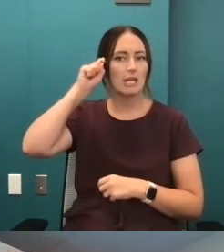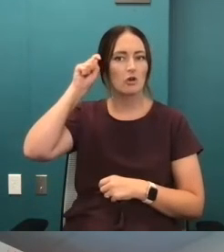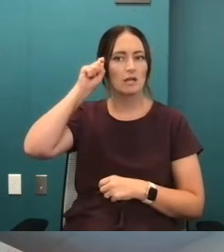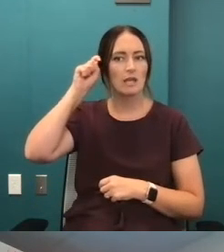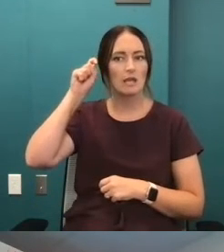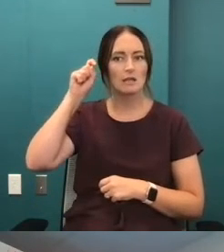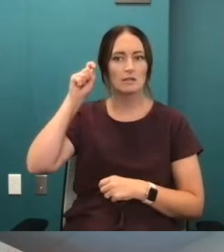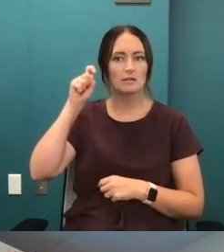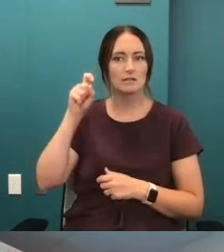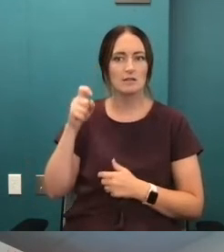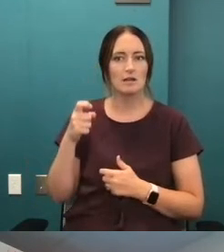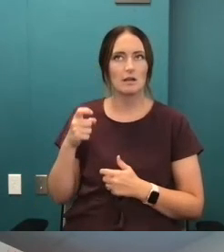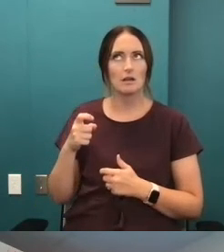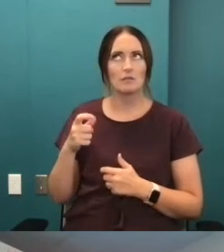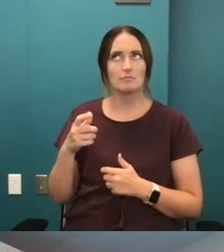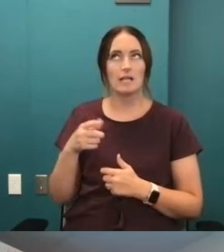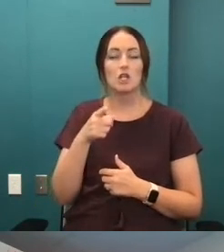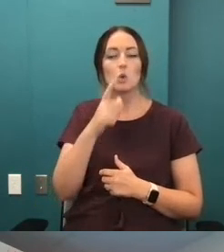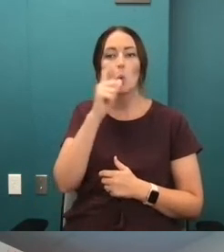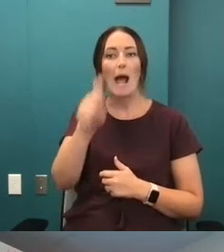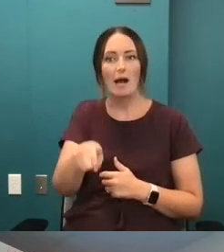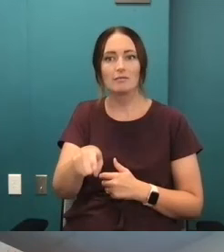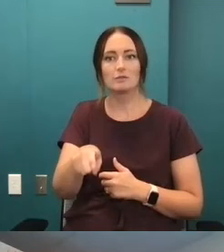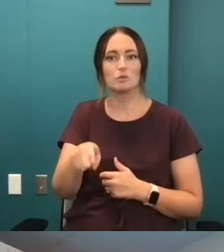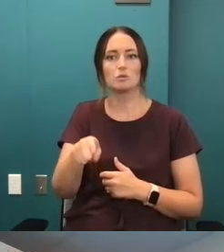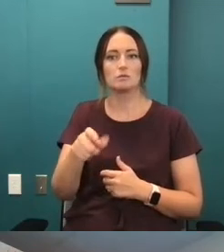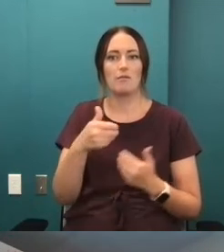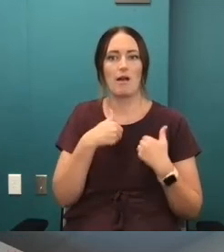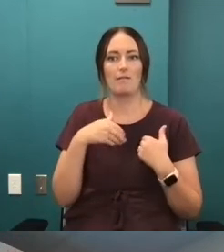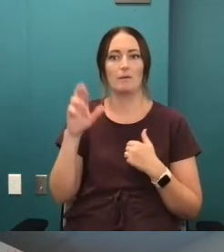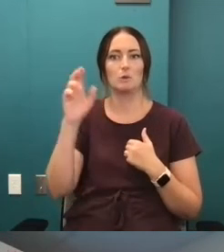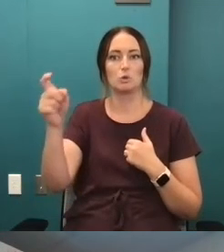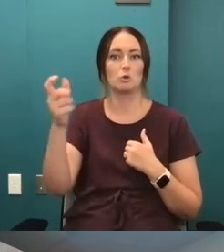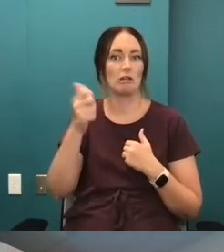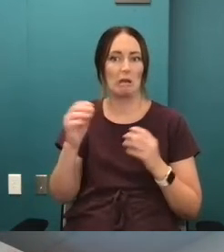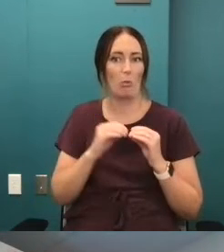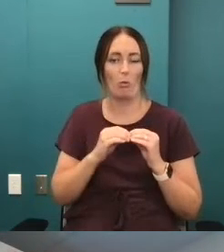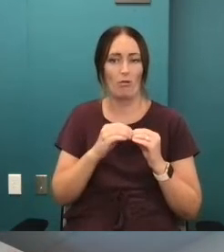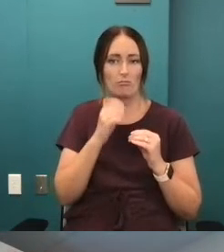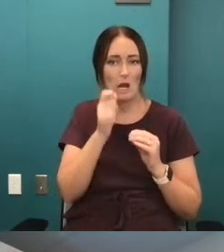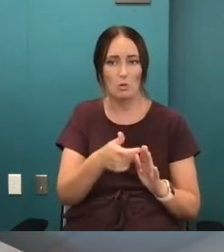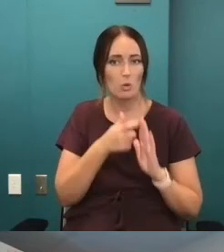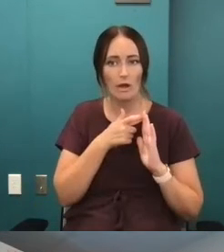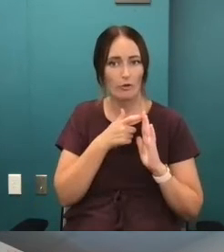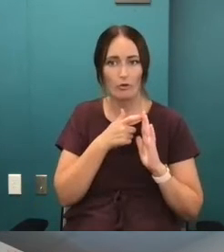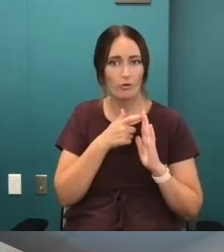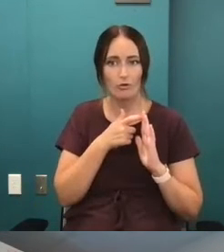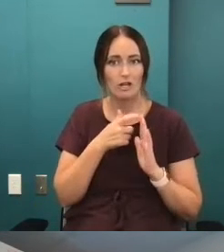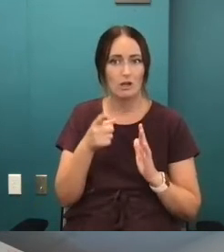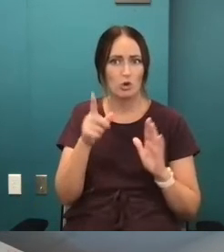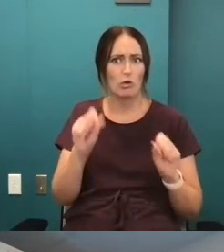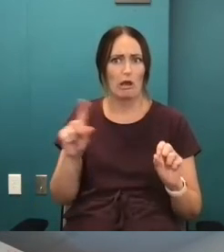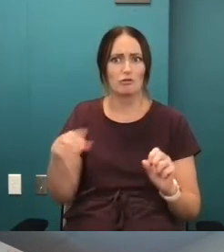non-prescribable, or you don't have to have a prescription to buy hearing aids anymore. You can just buy them from the